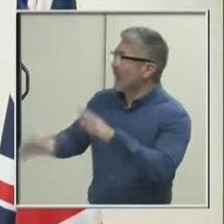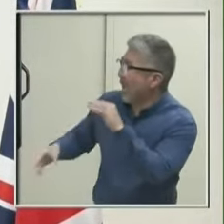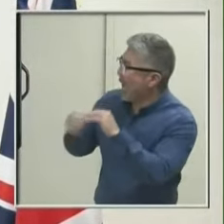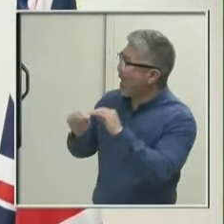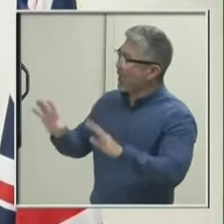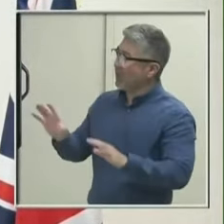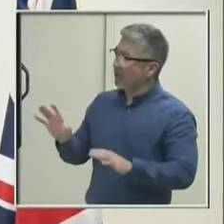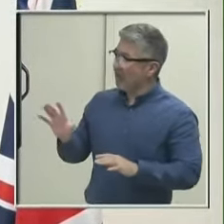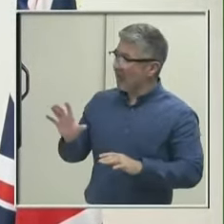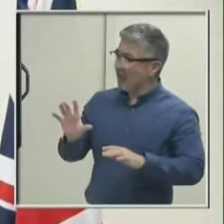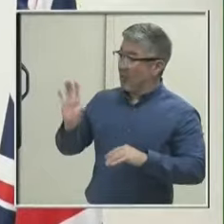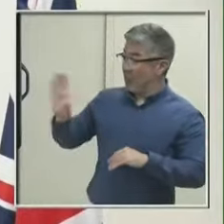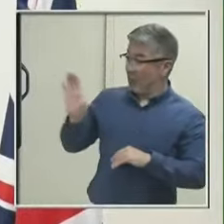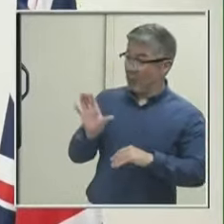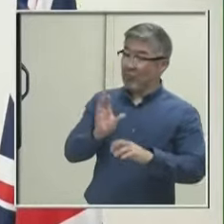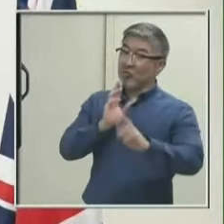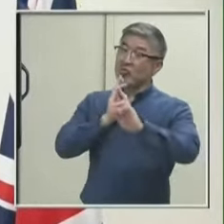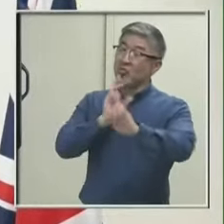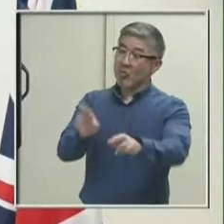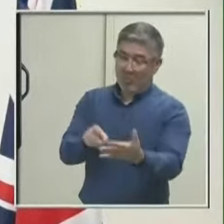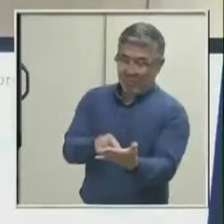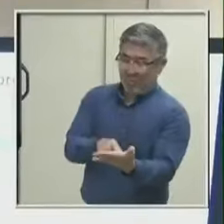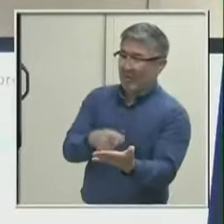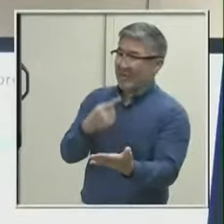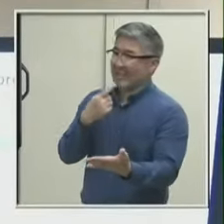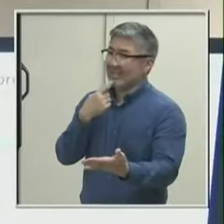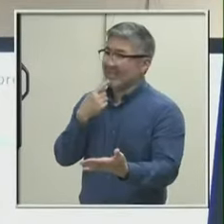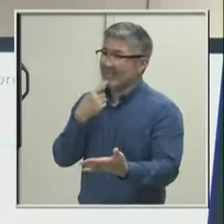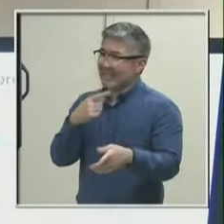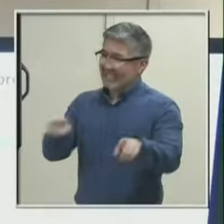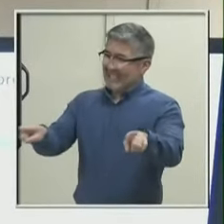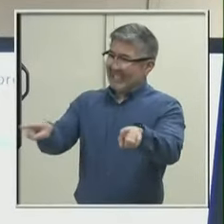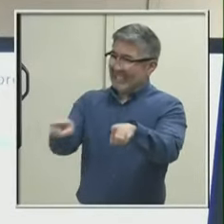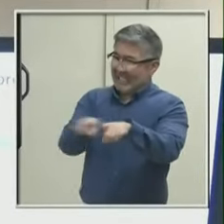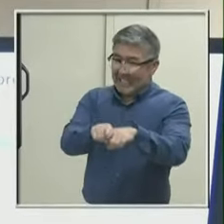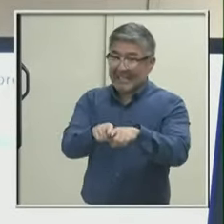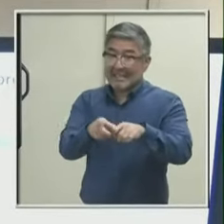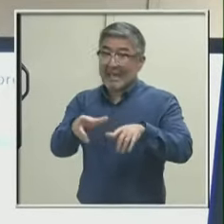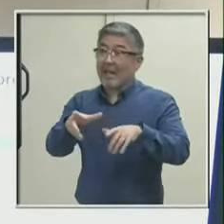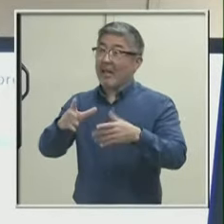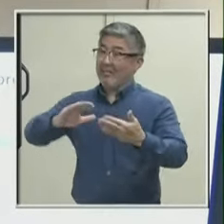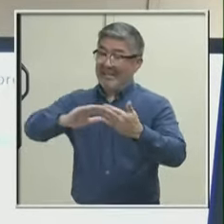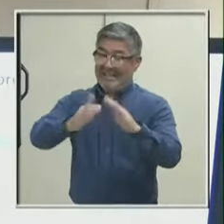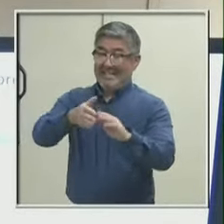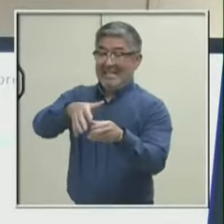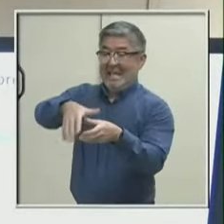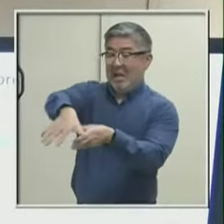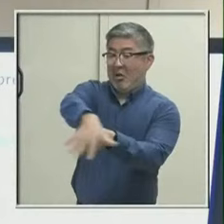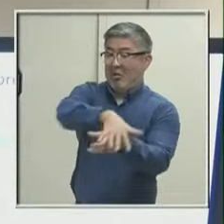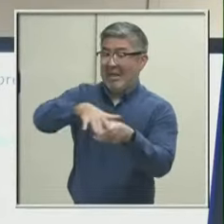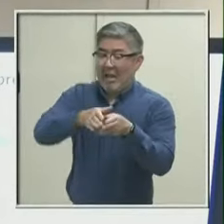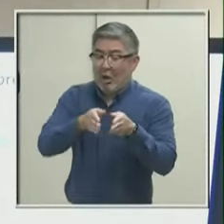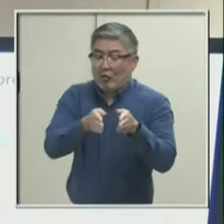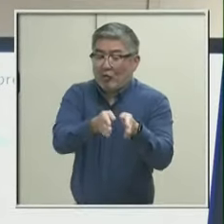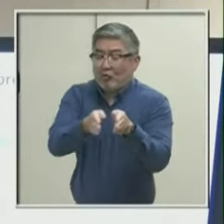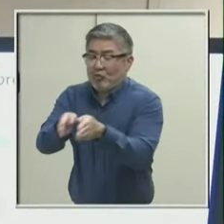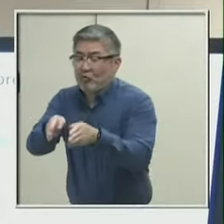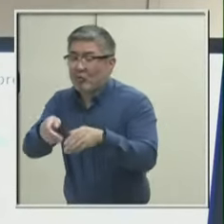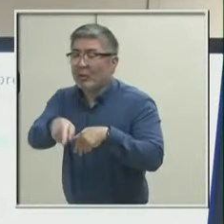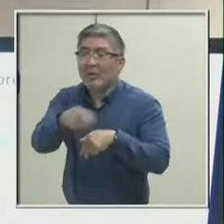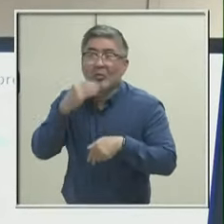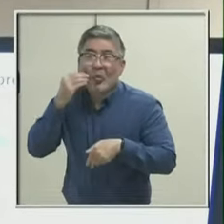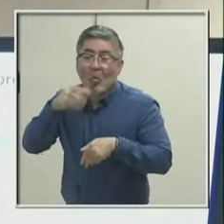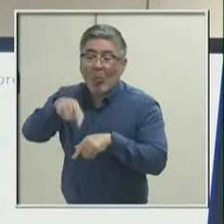In your report, you mentioned the exact same cul-de-sac, the exact same streets as being where these